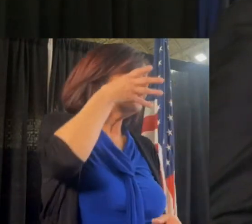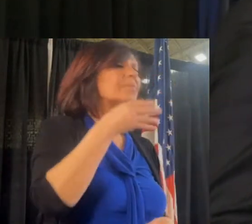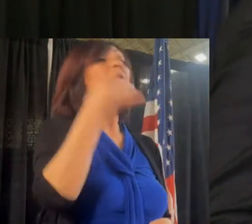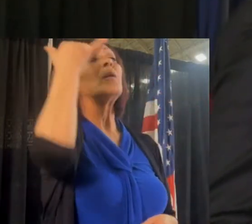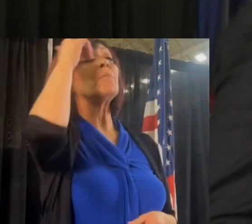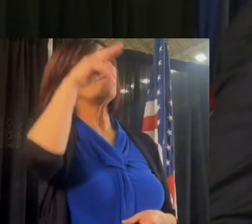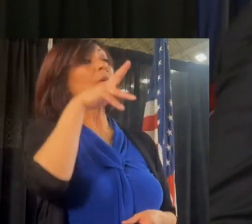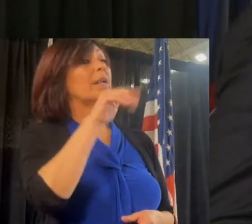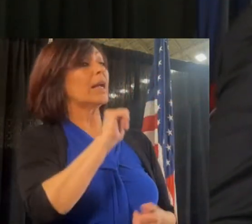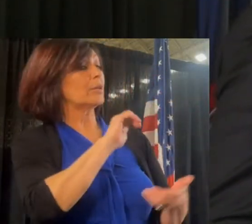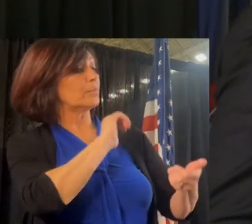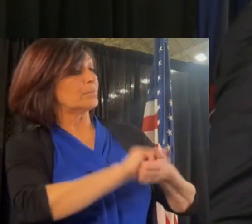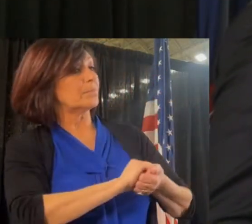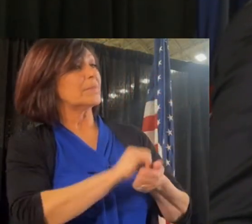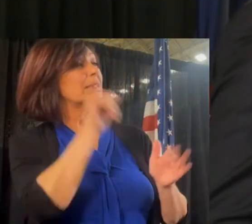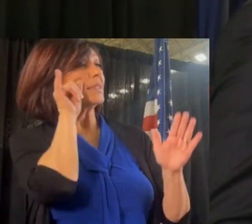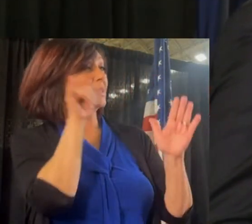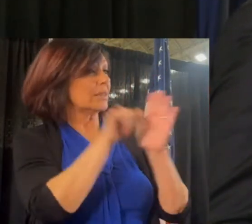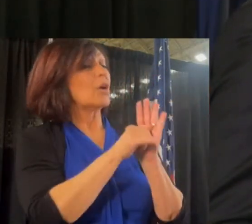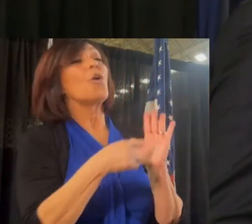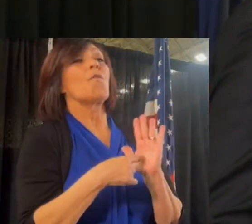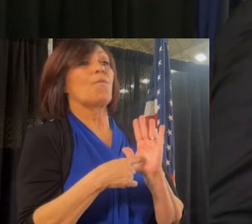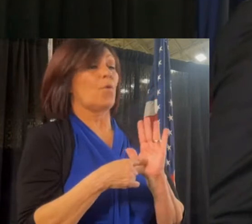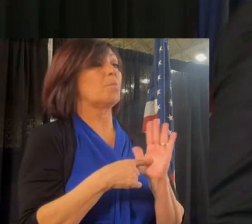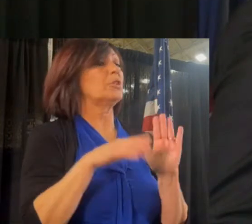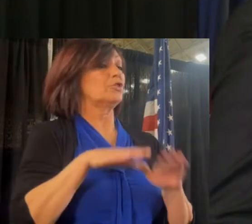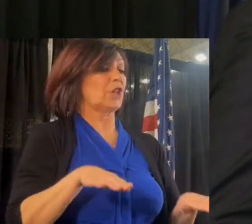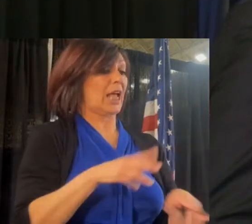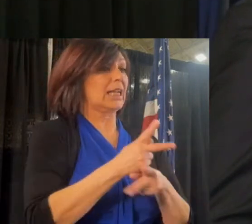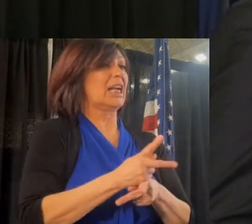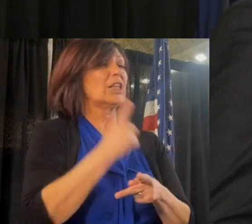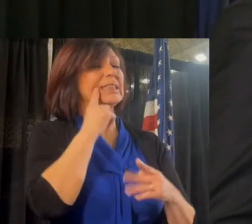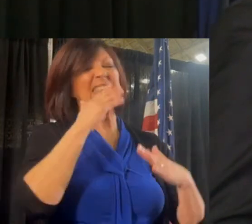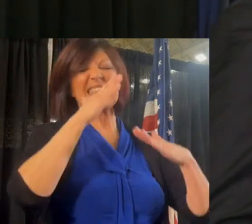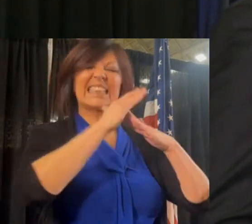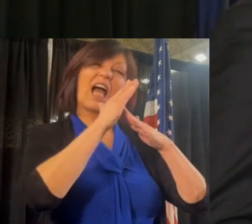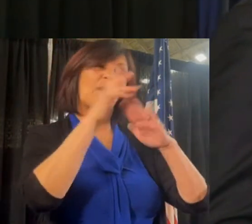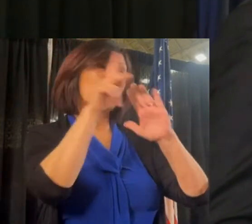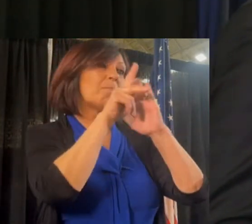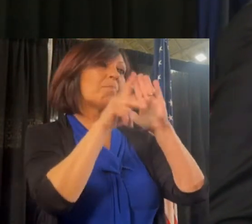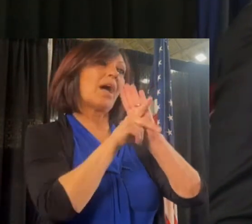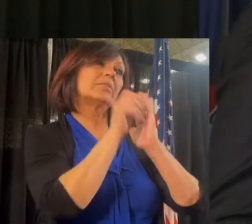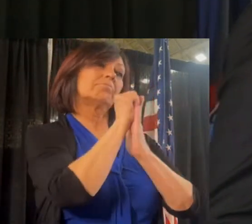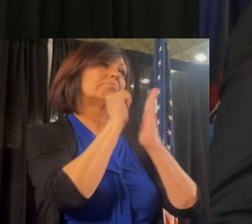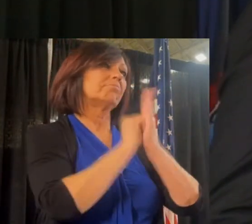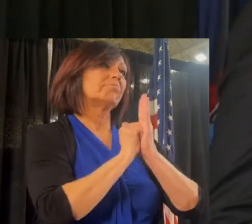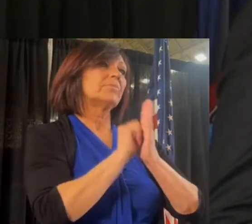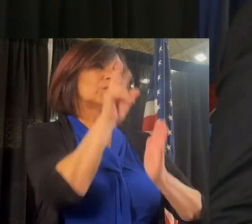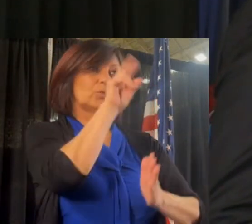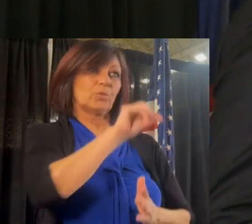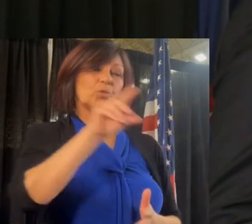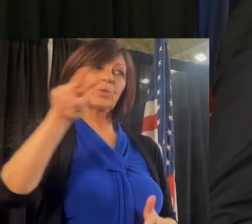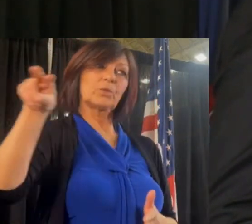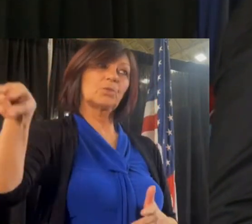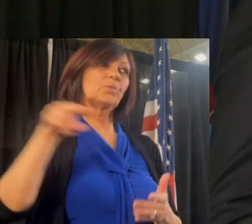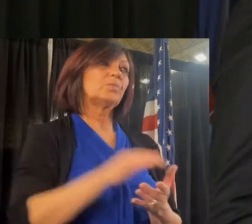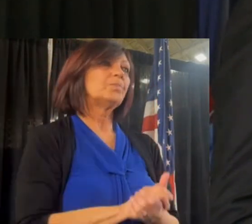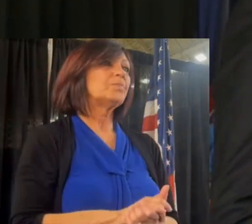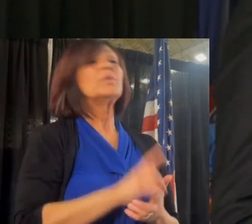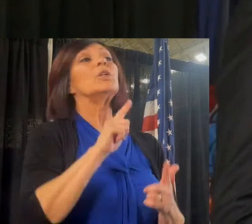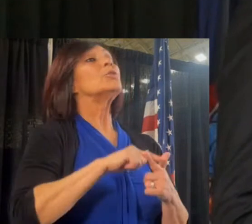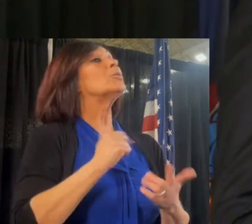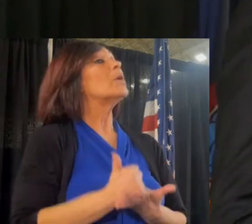Buffalo-Niagara Partnership has even identified affordable childcare as one of their top policy agenda items in 2022. To help